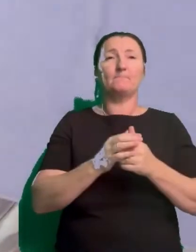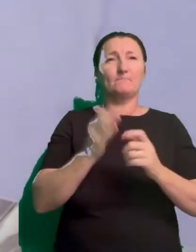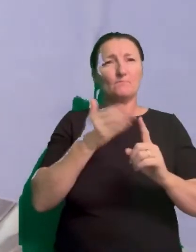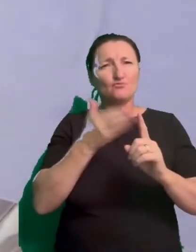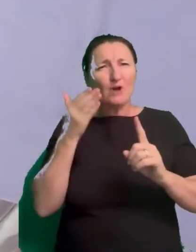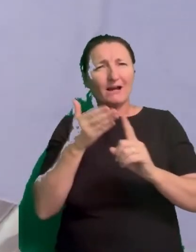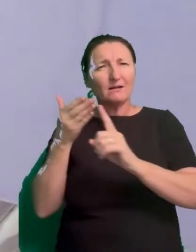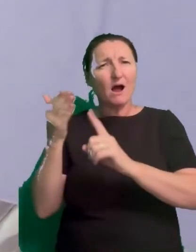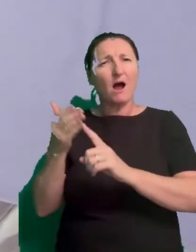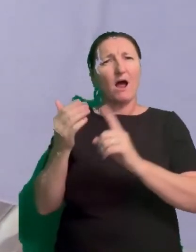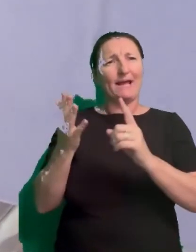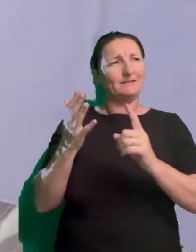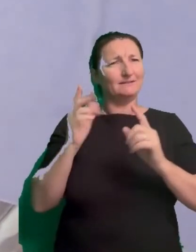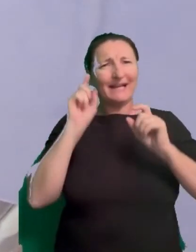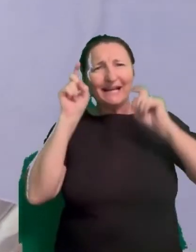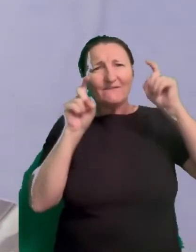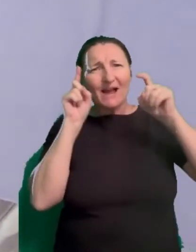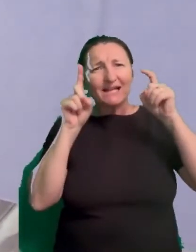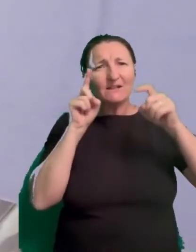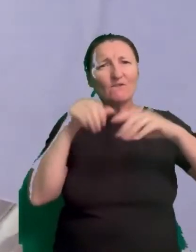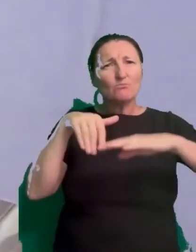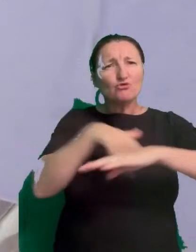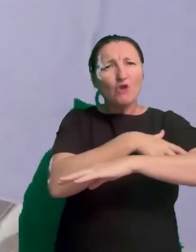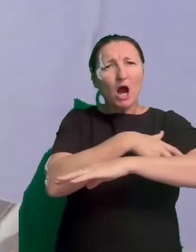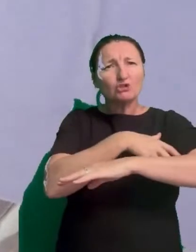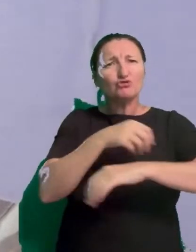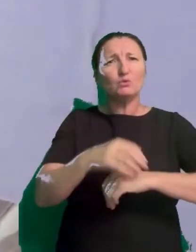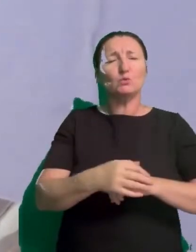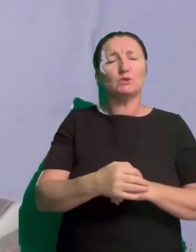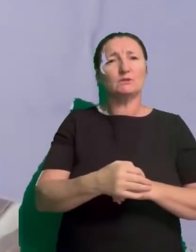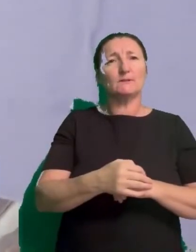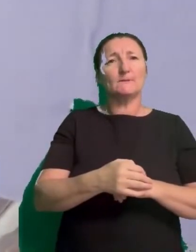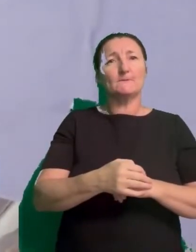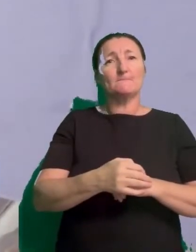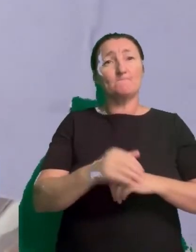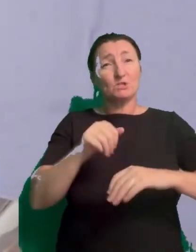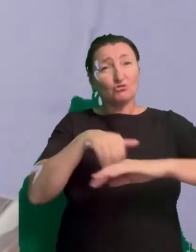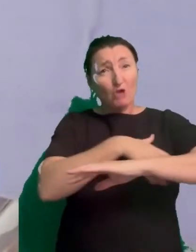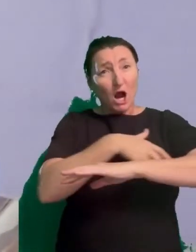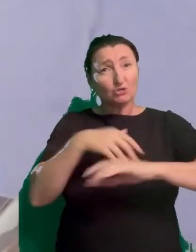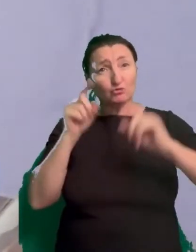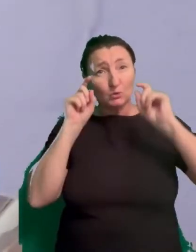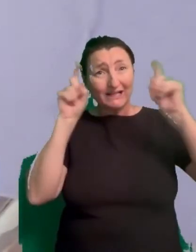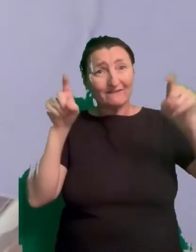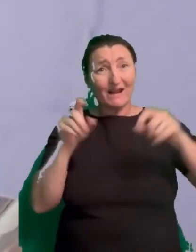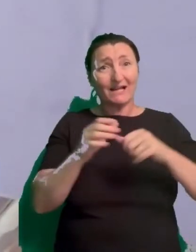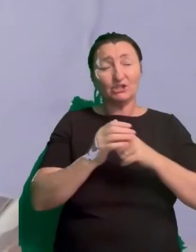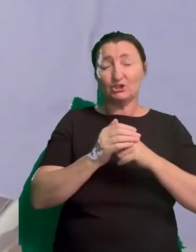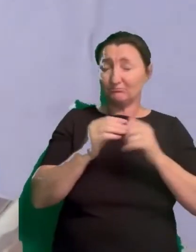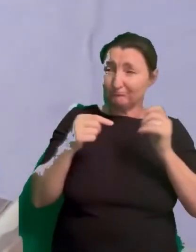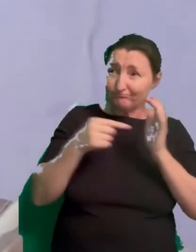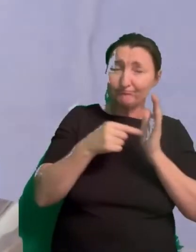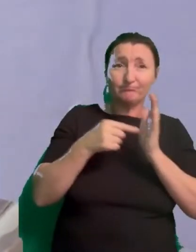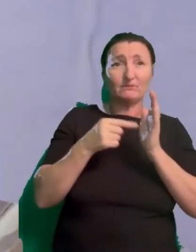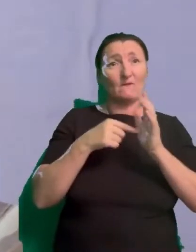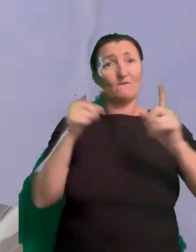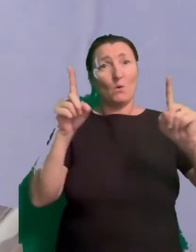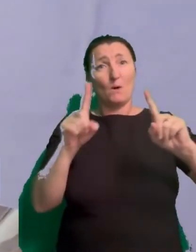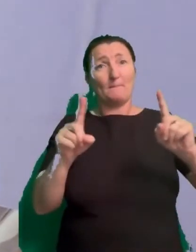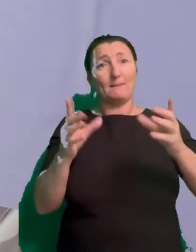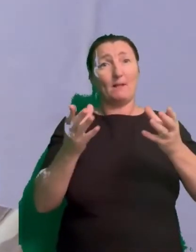The grassroots innovation is key for people with disabilities and their